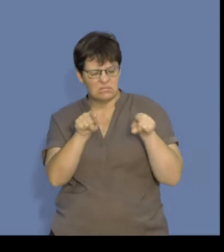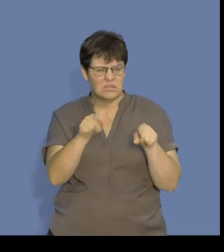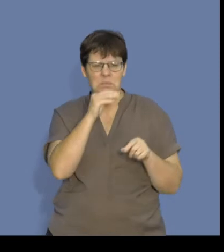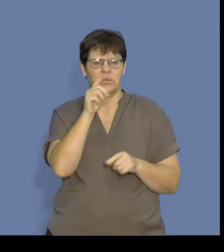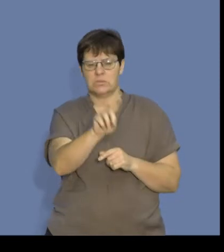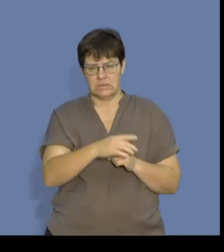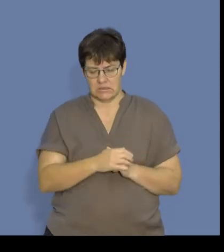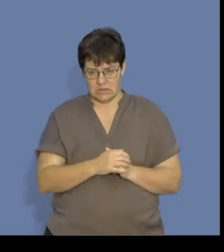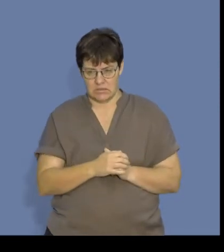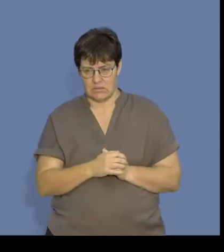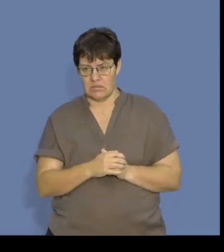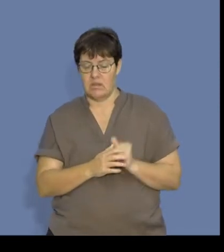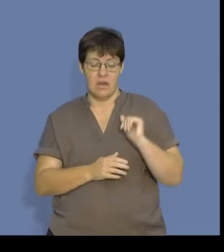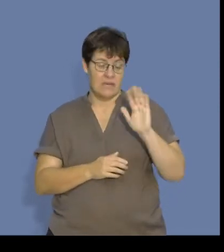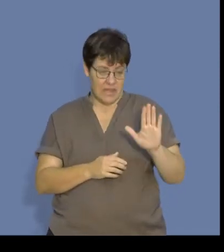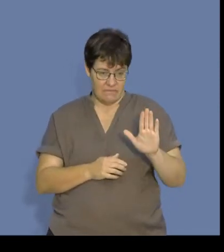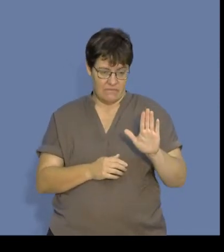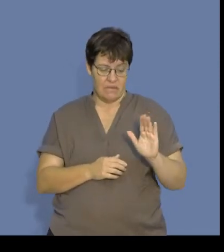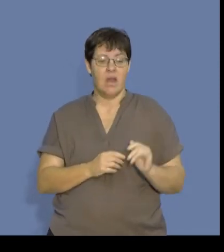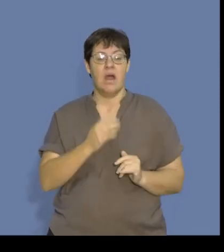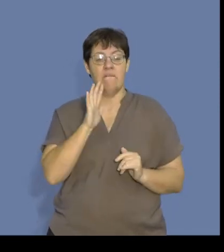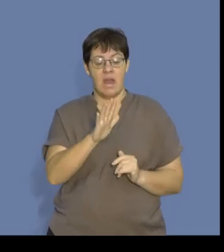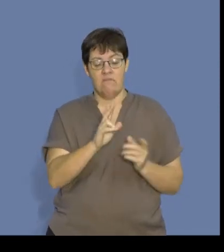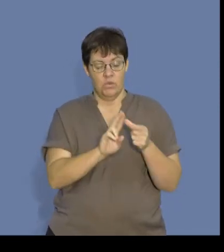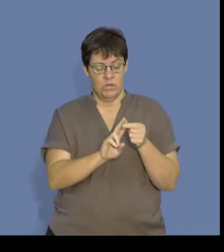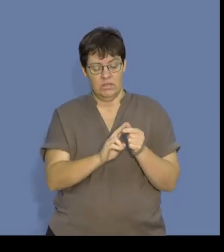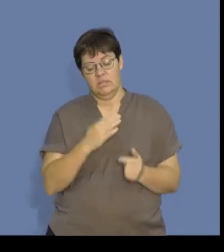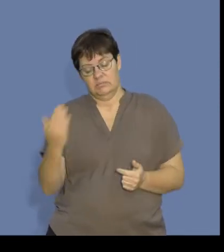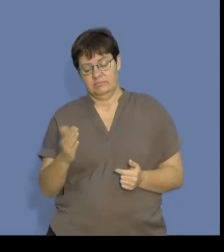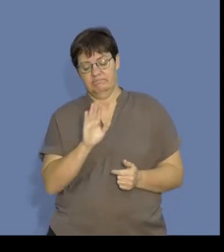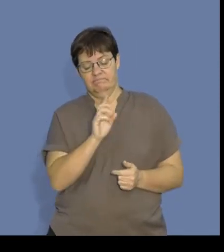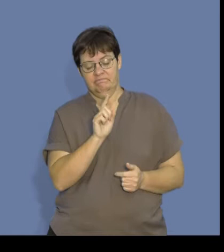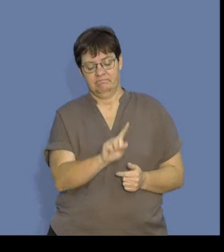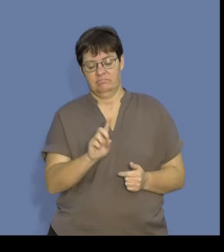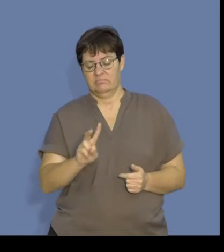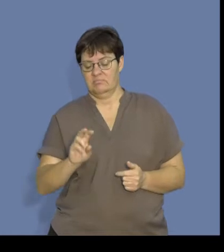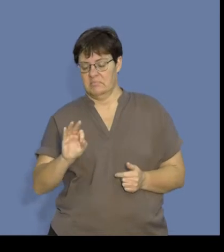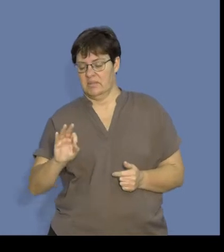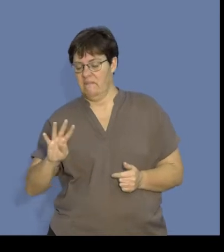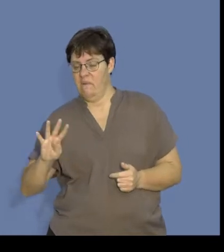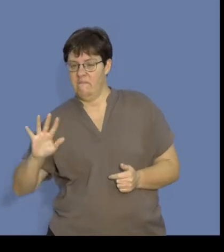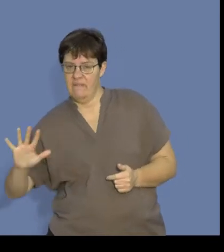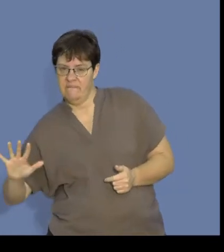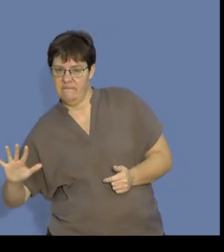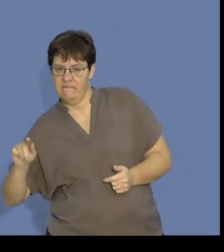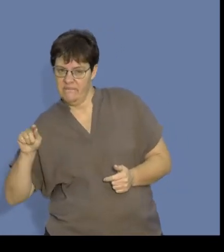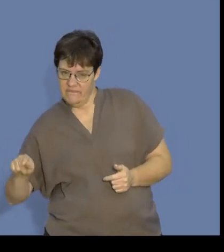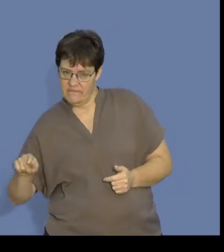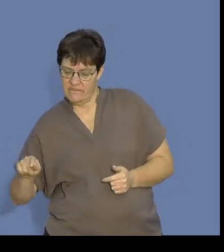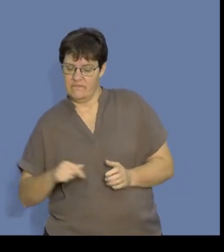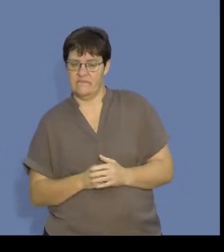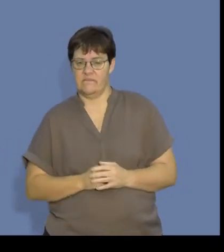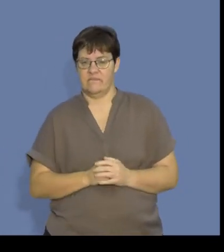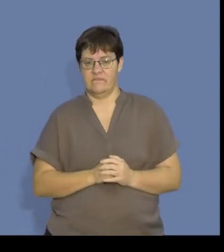mean. The 5 means that it's 5 units to the right. So this is the horizontal axis of the